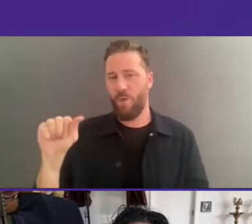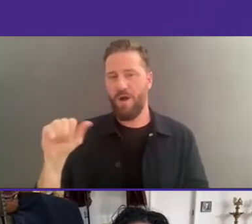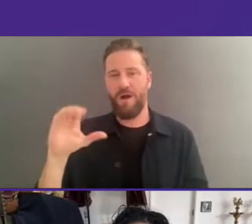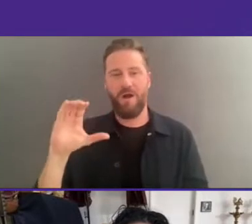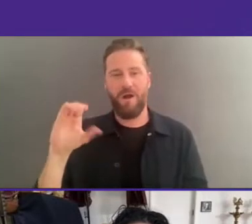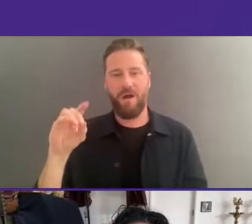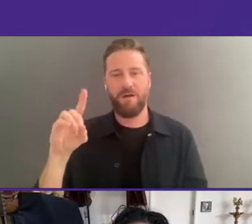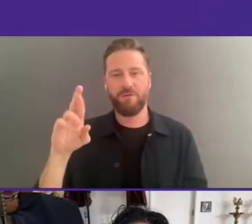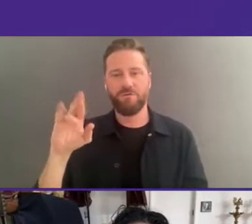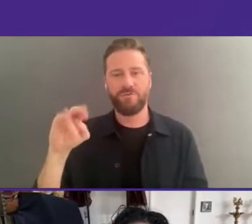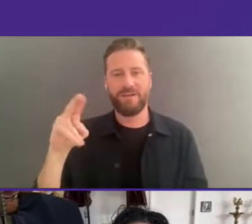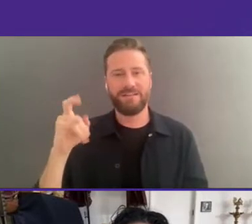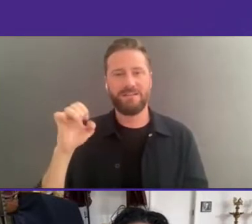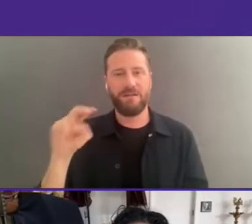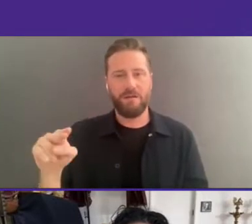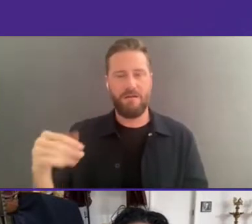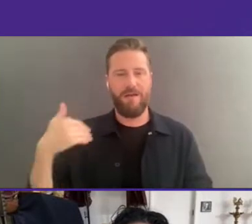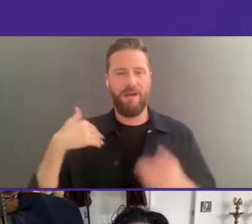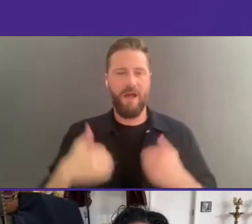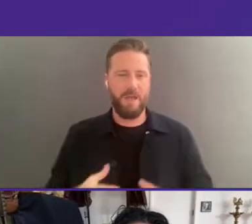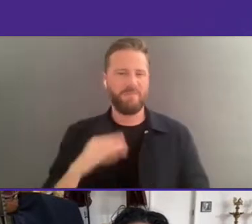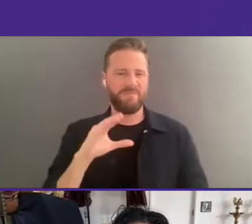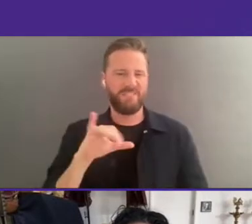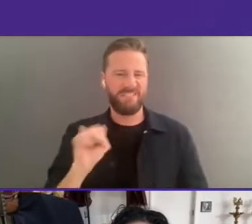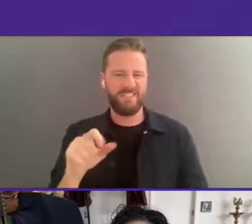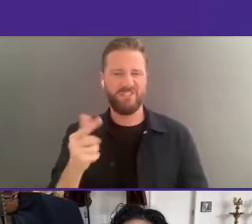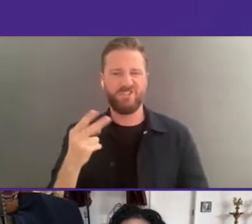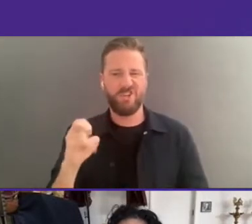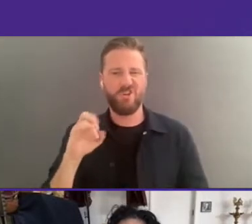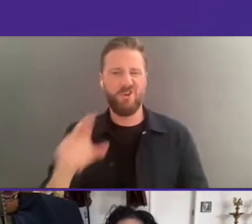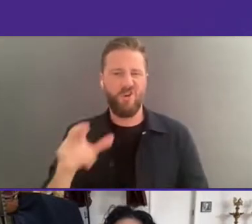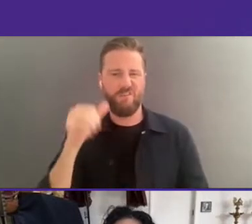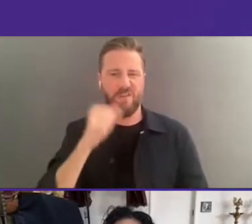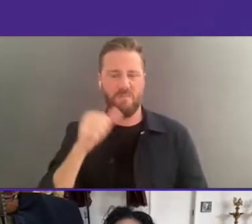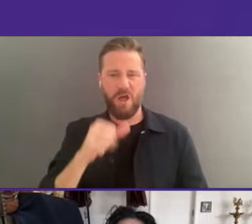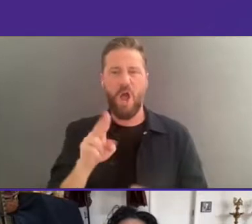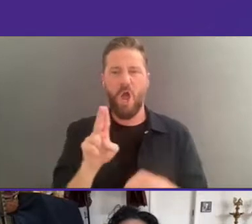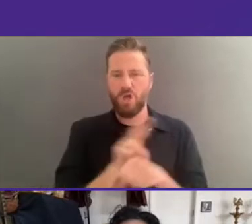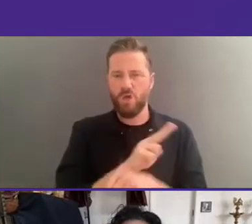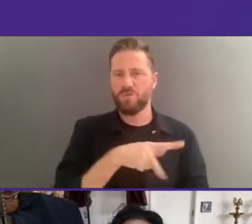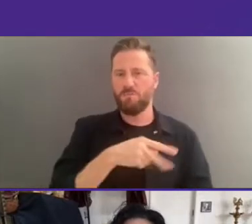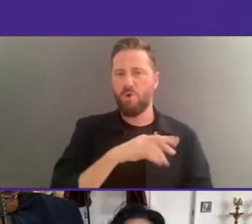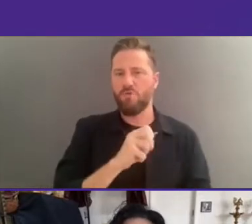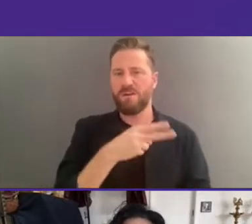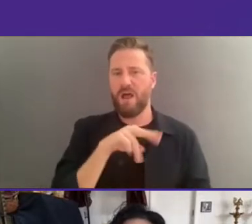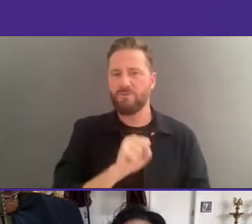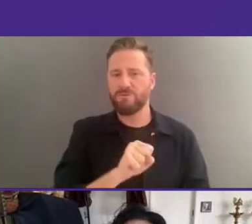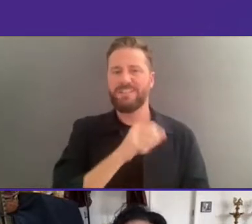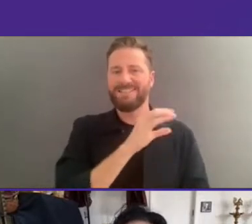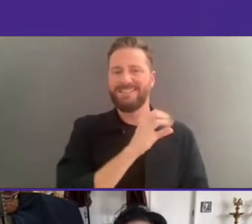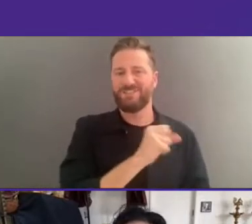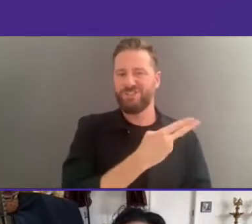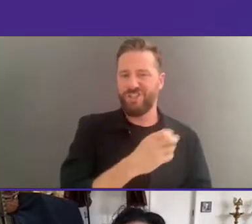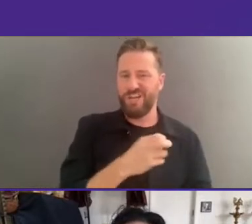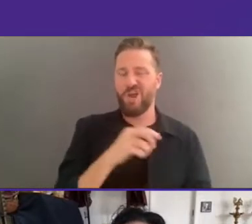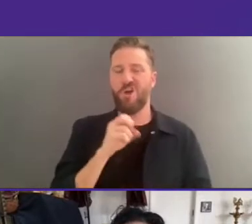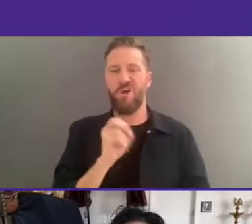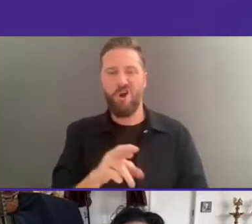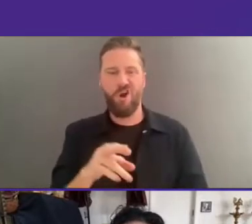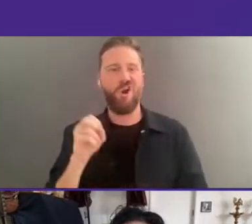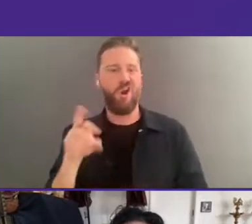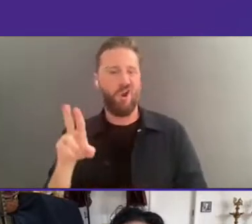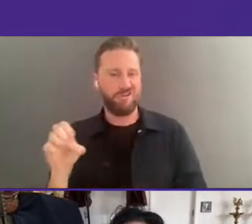I identify as a cisgender female. I use the pronouns she, her, and hers. I'm an